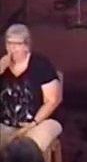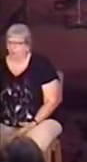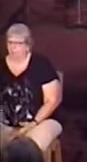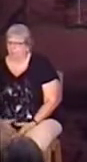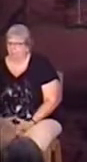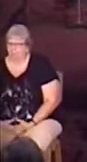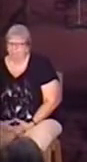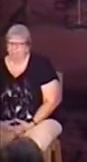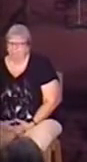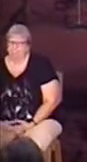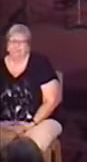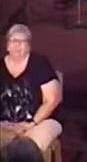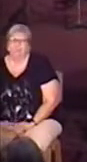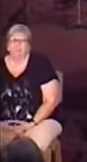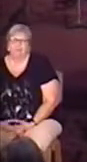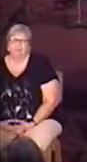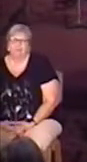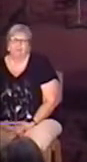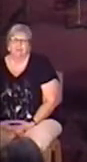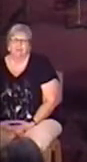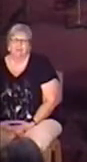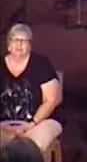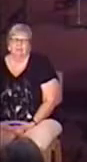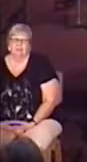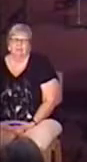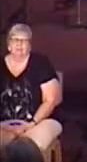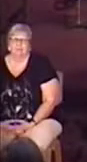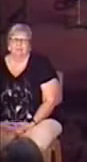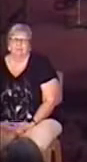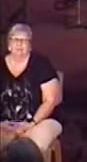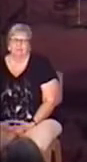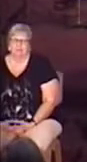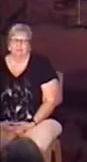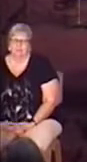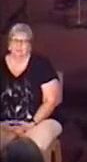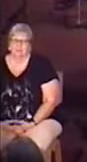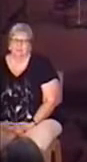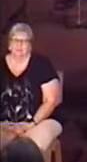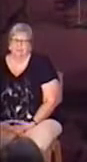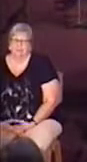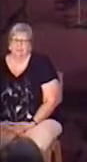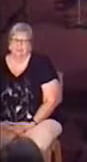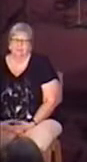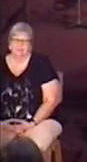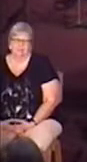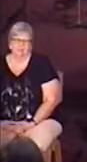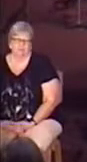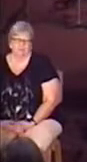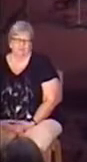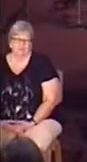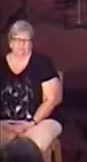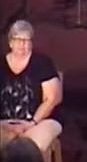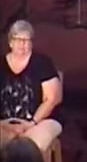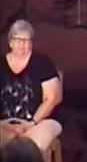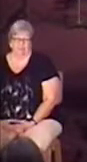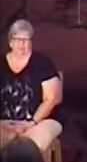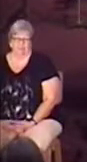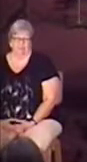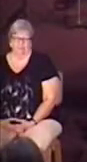compassion and kindness, humility, gentleness, and patience, bearing with one